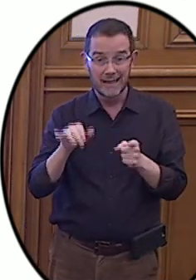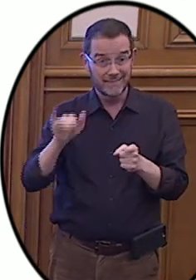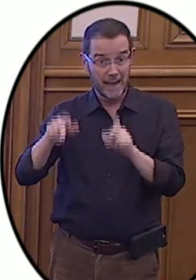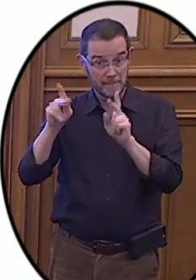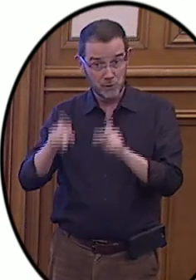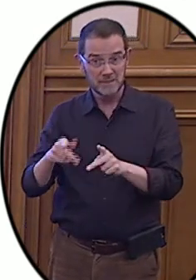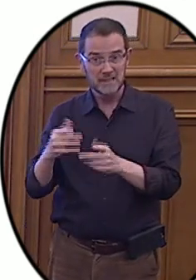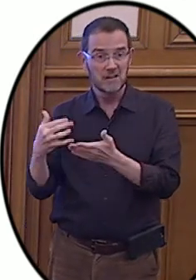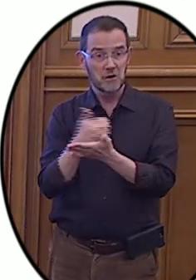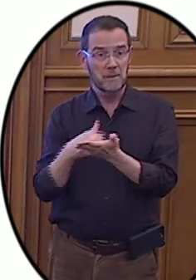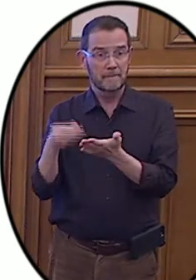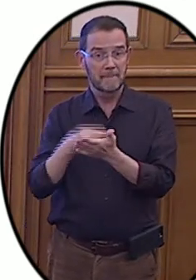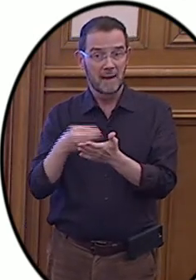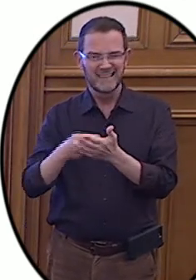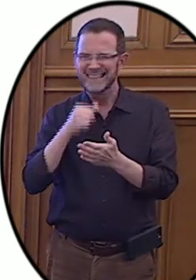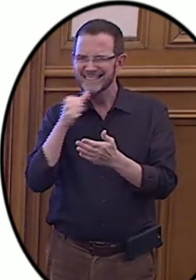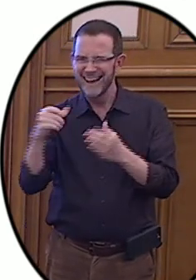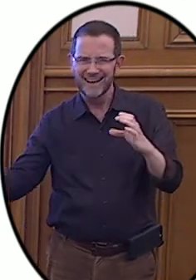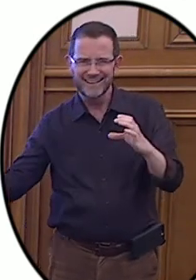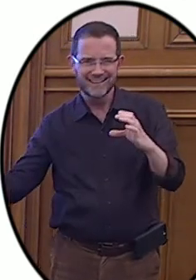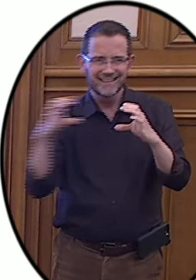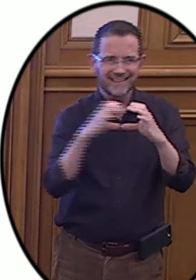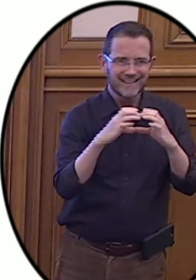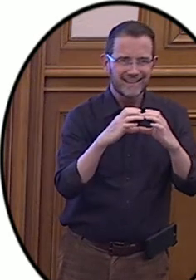part of the household income.